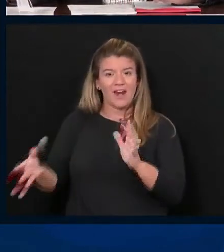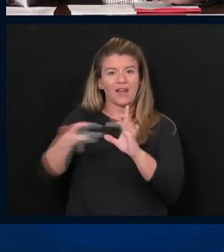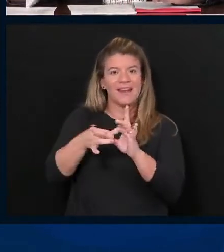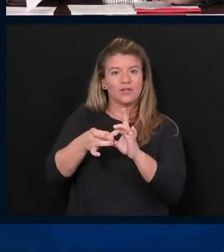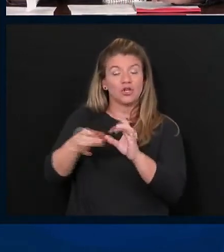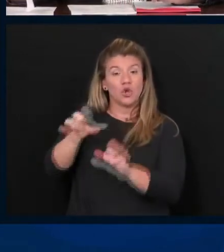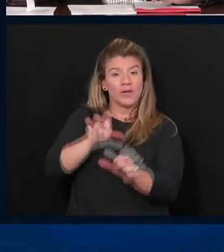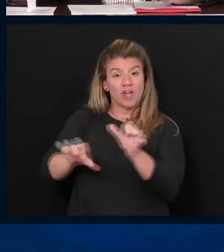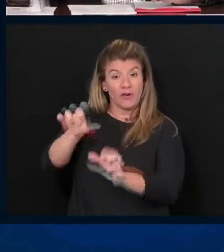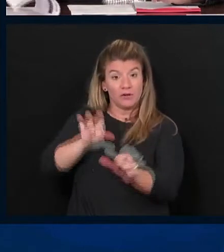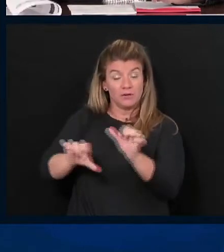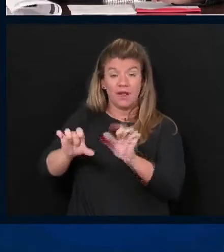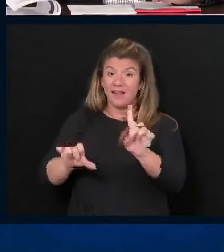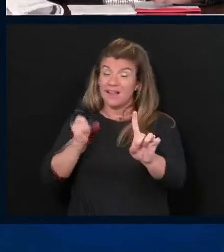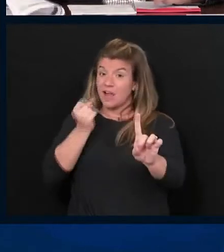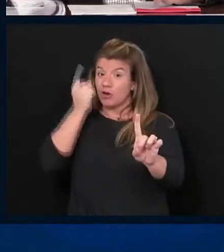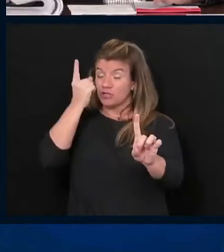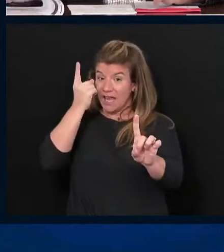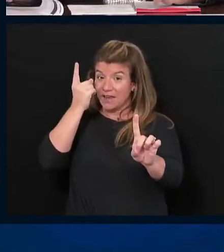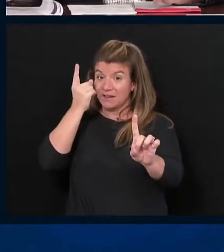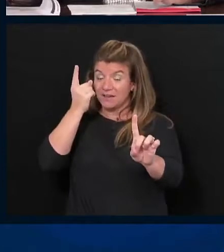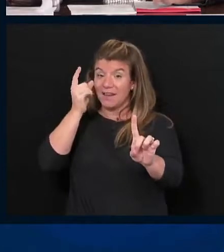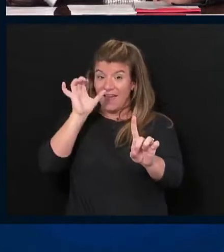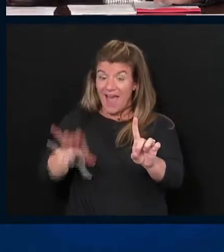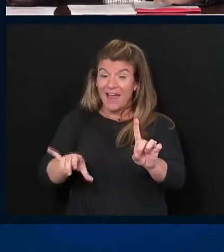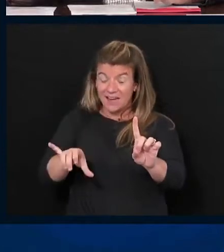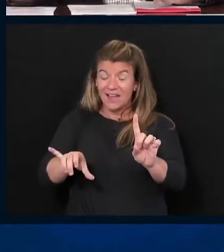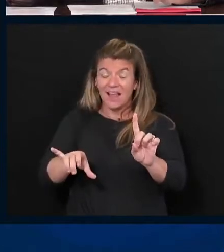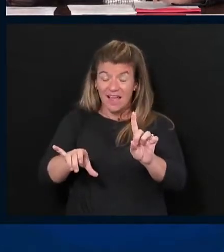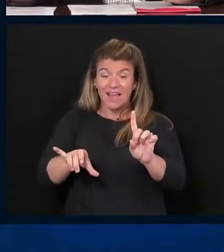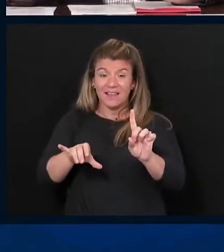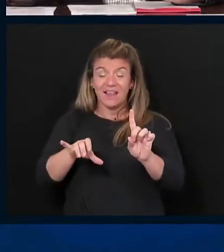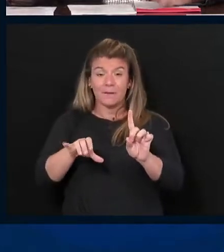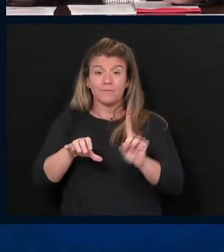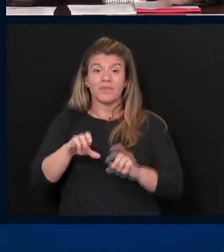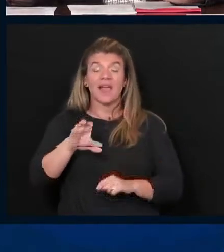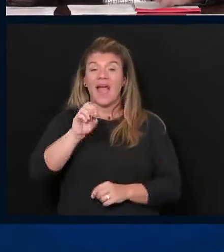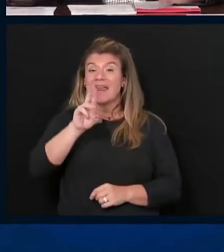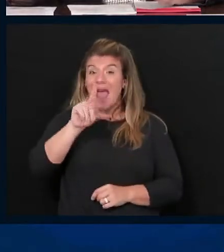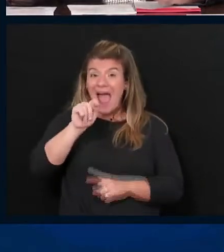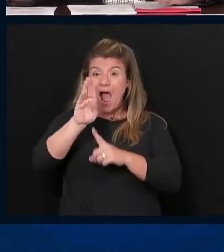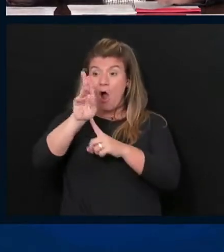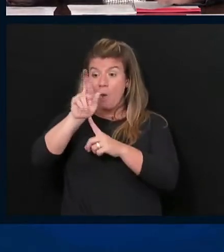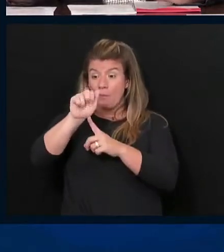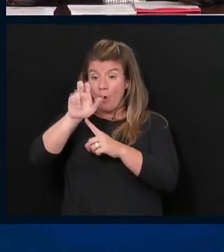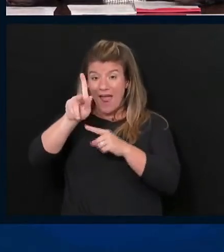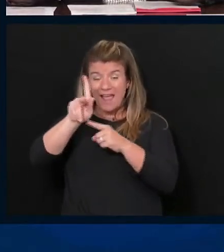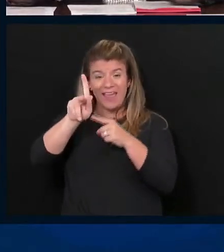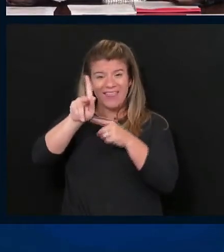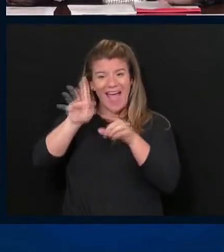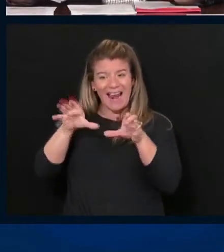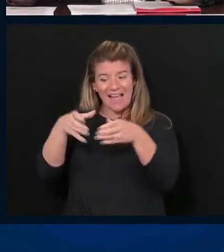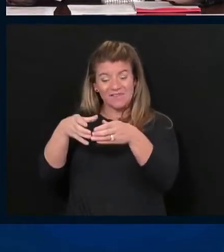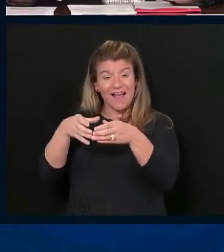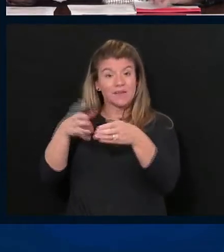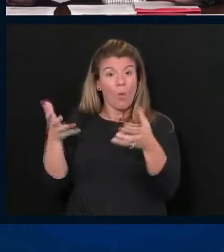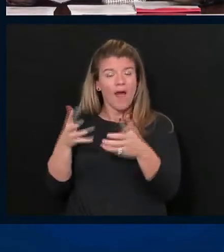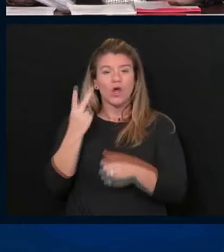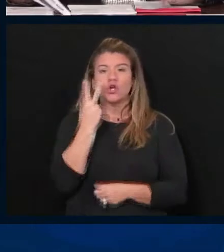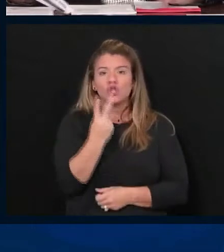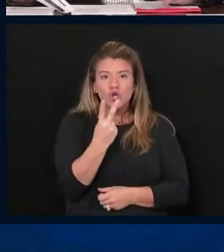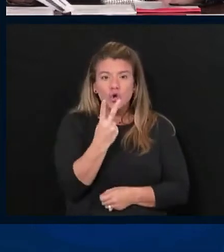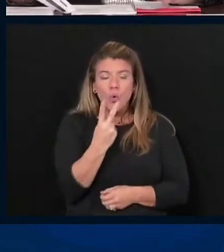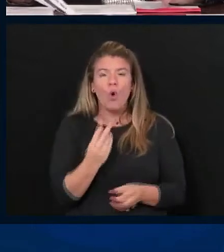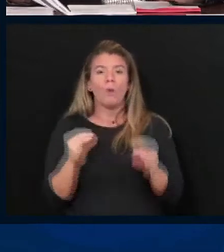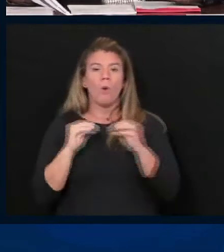Now that's really important that you know that, from the standpoint that an outbreak is classified as 2 or more in